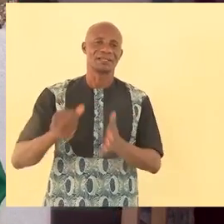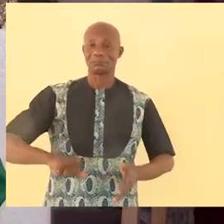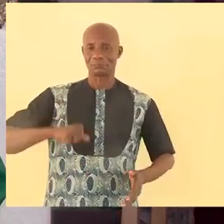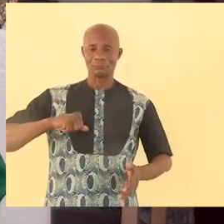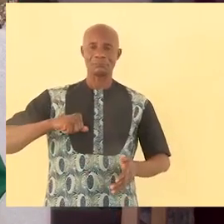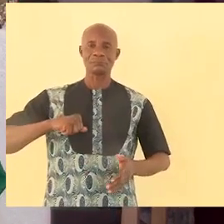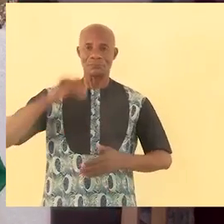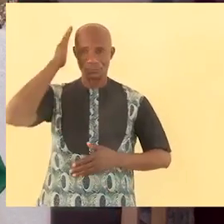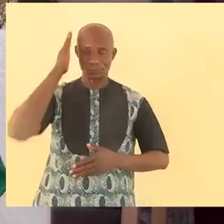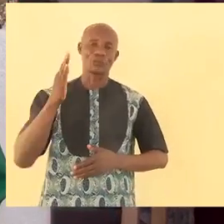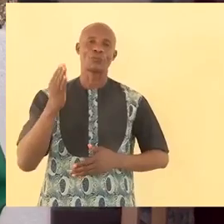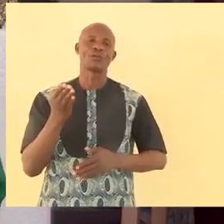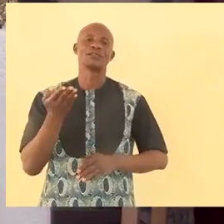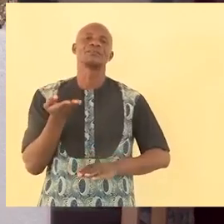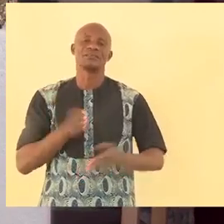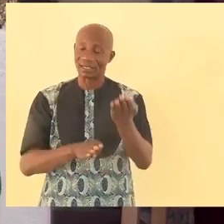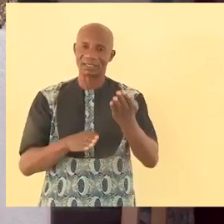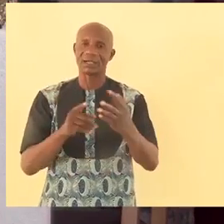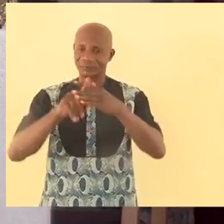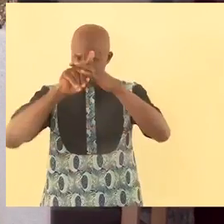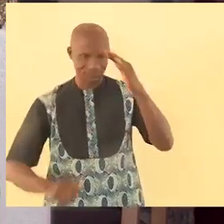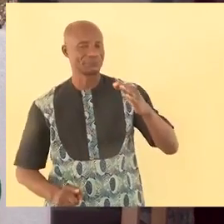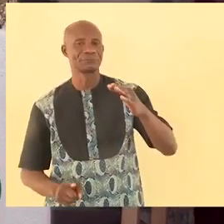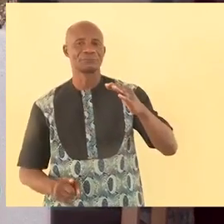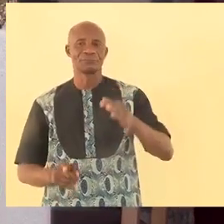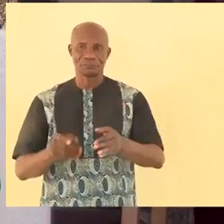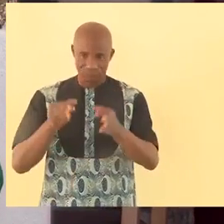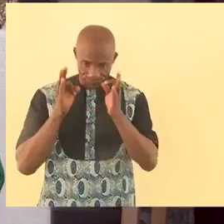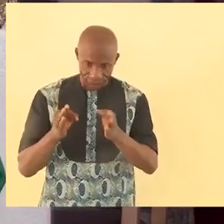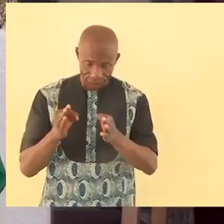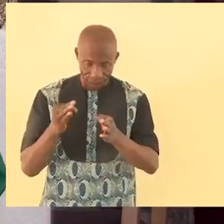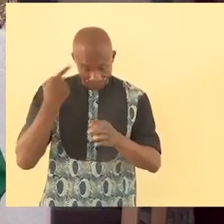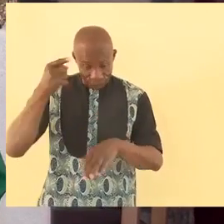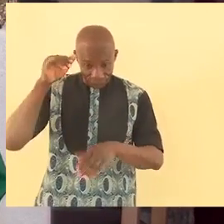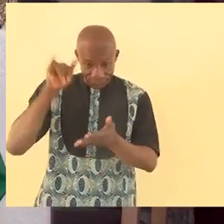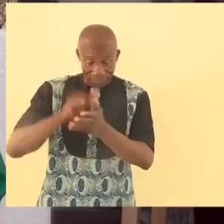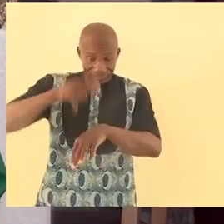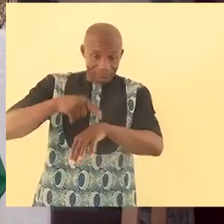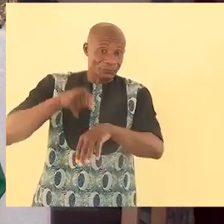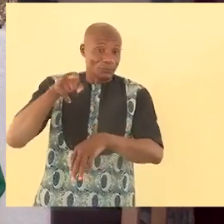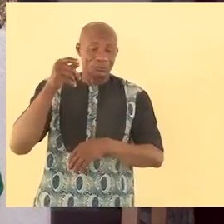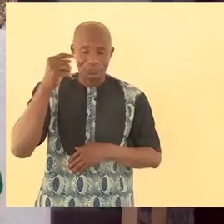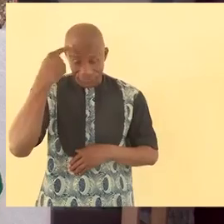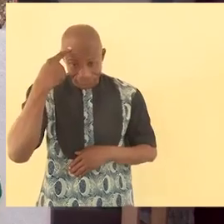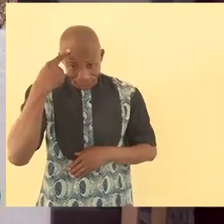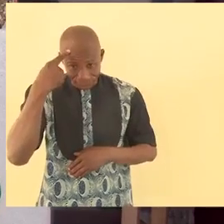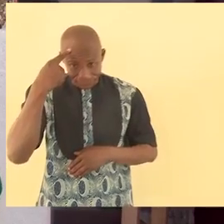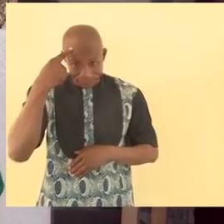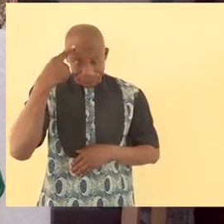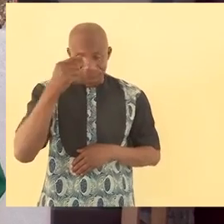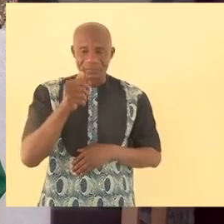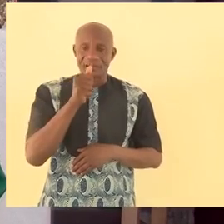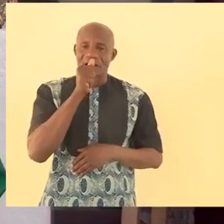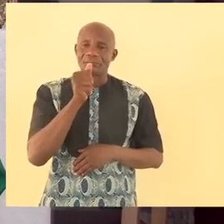But that arrogance will diffuse and disappear if for that moment you think, am